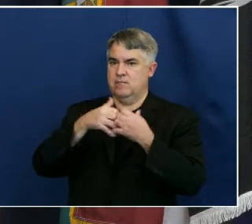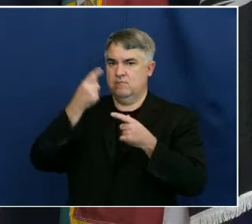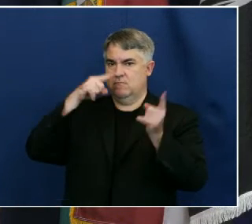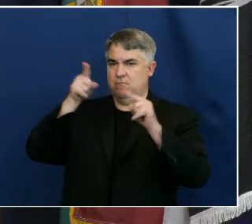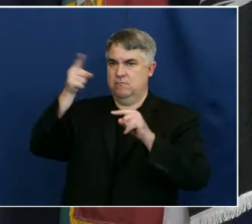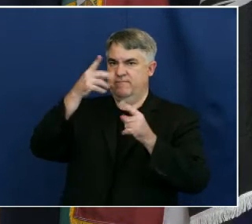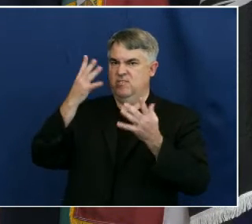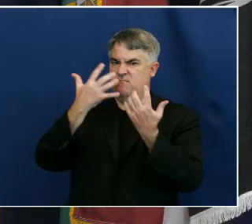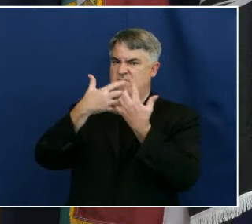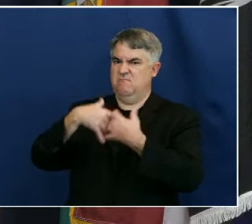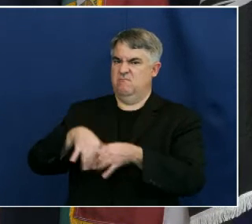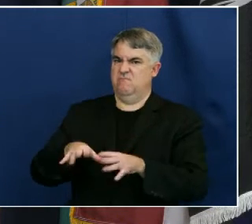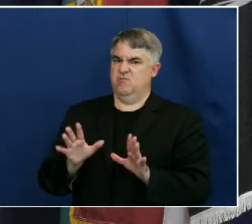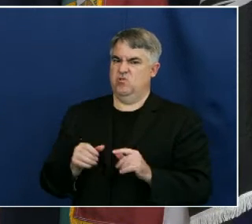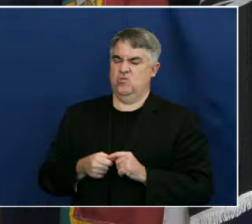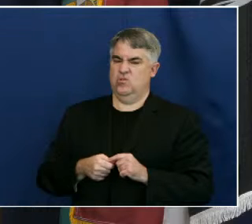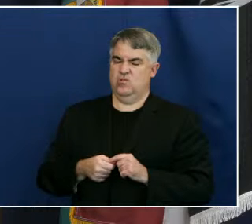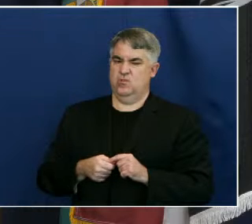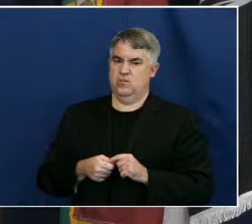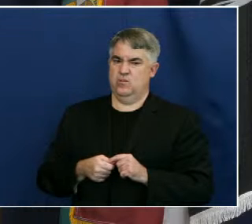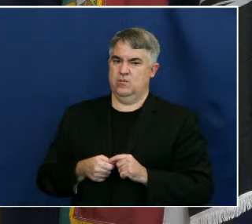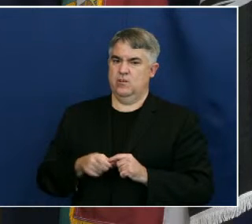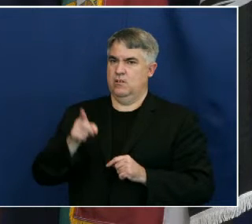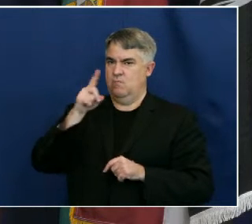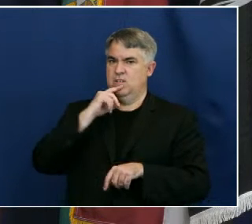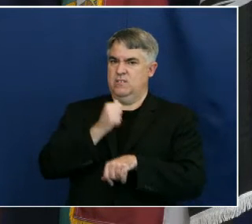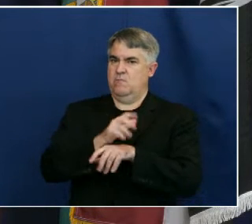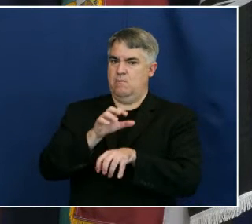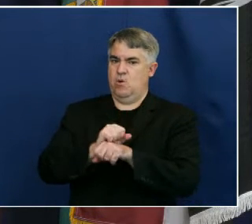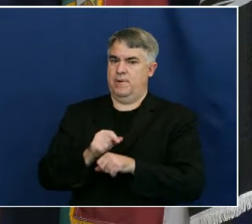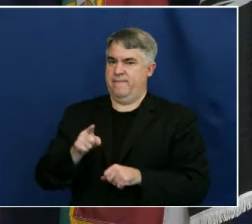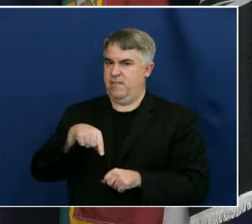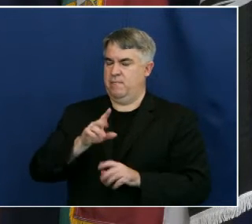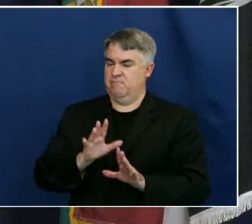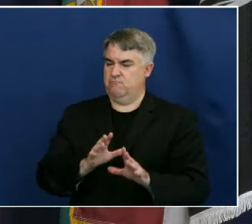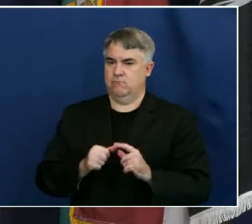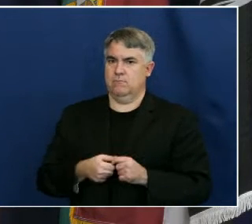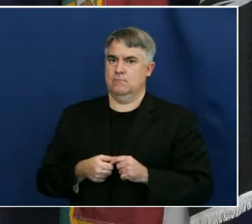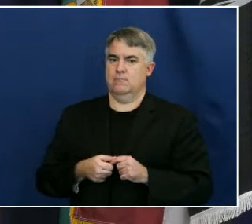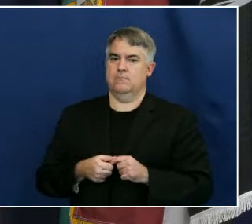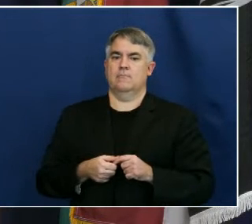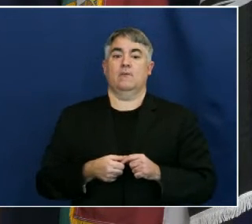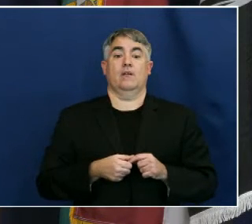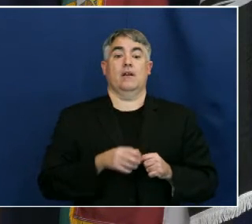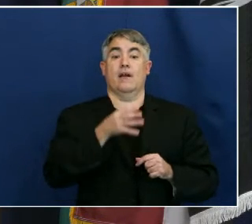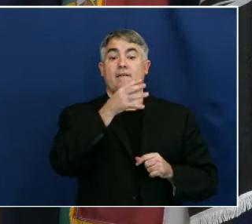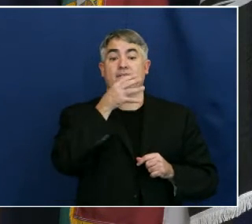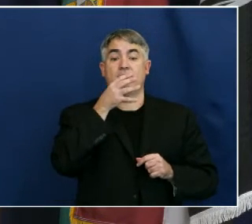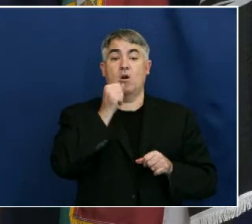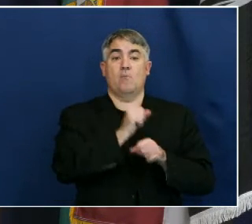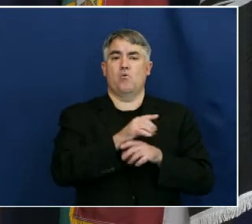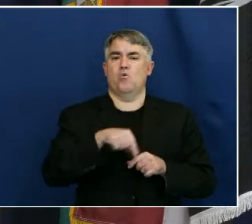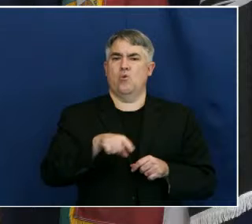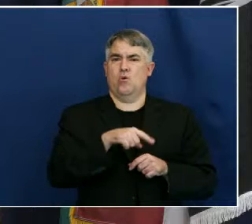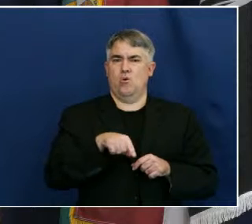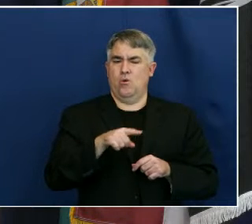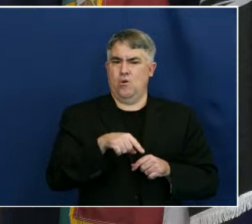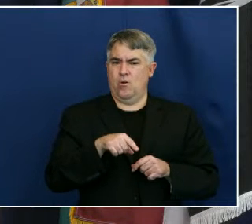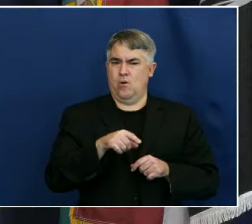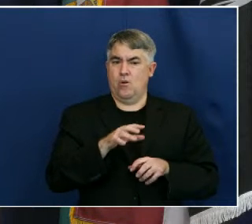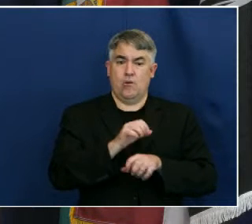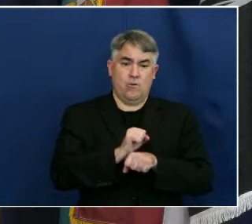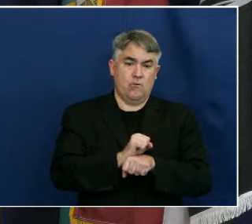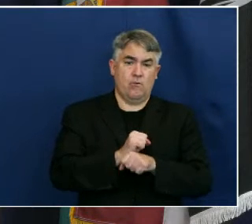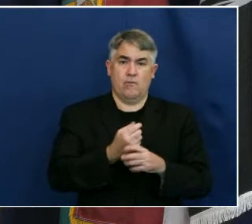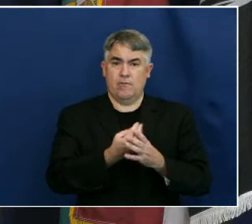schedule those individuals. And farm workers, when they're in the field and CAL FIRE shows up coordinating, then they will